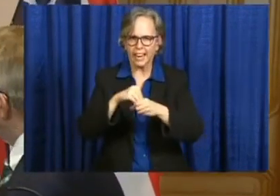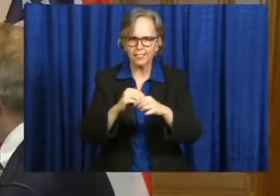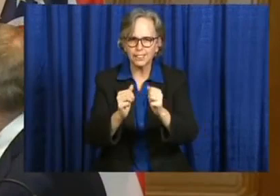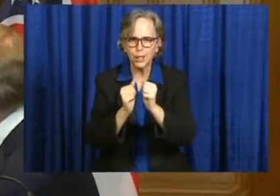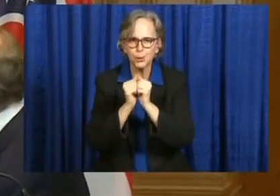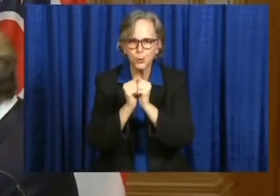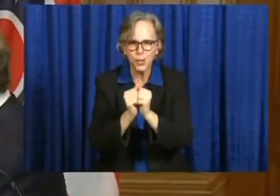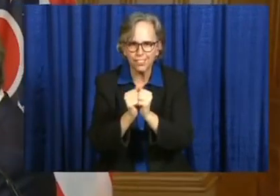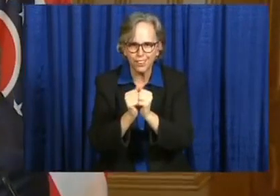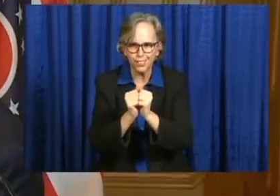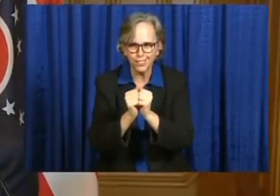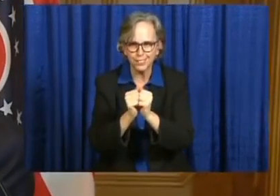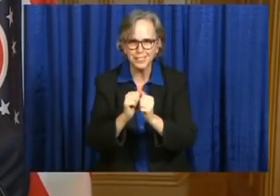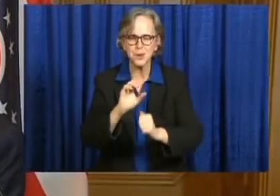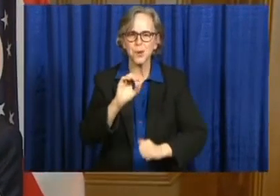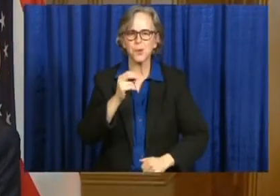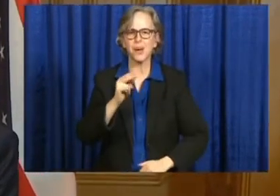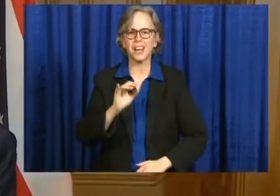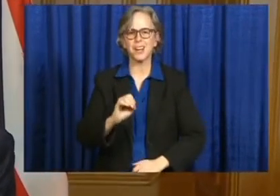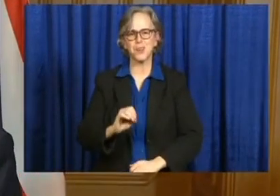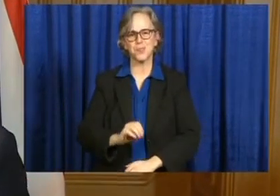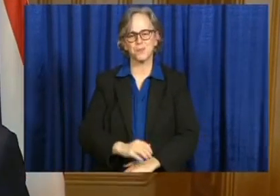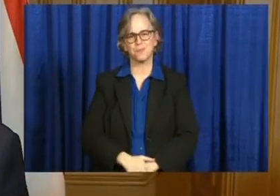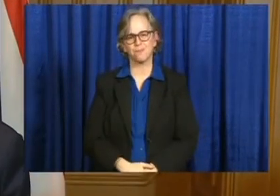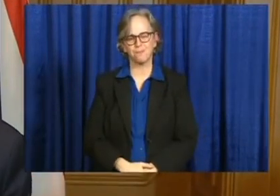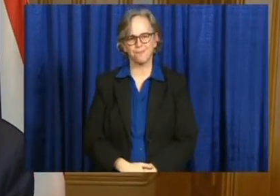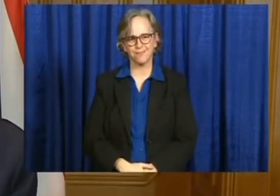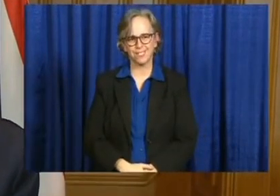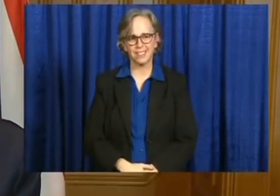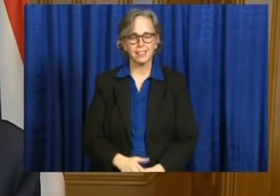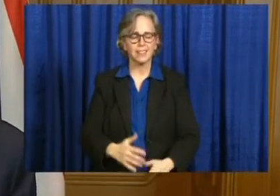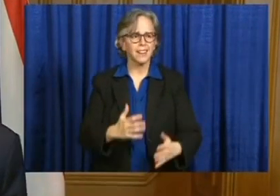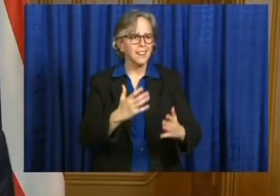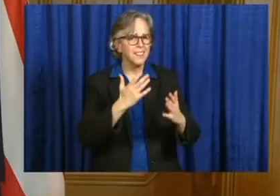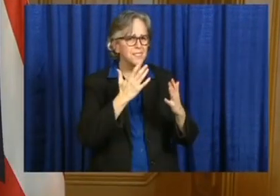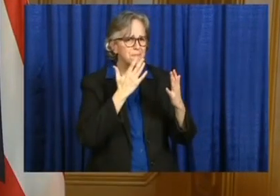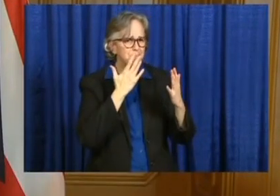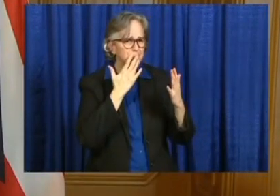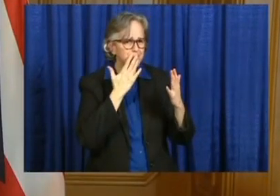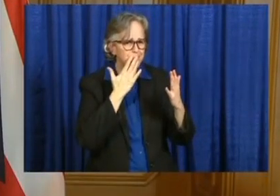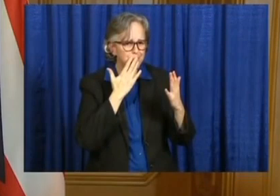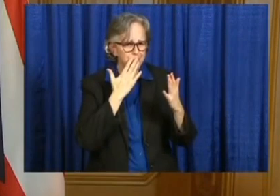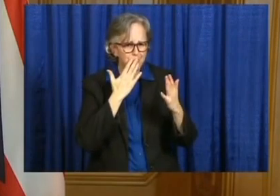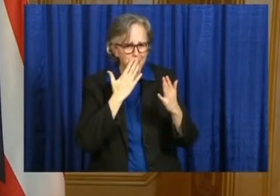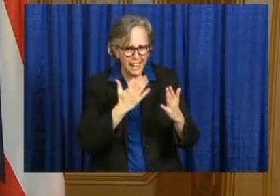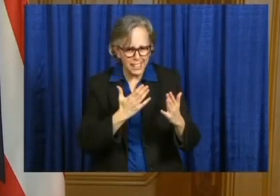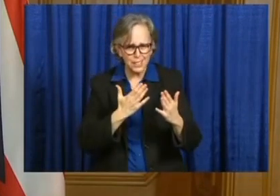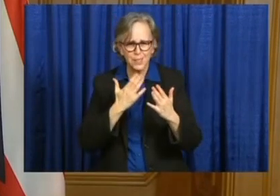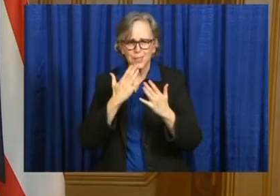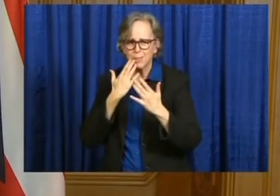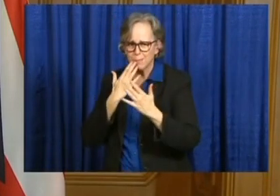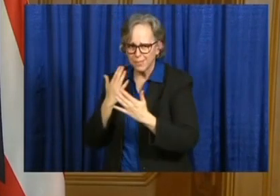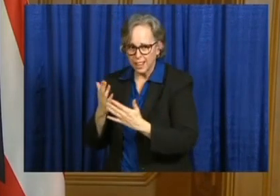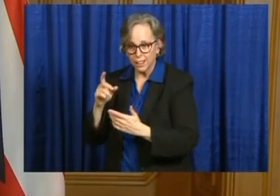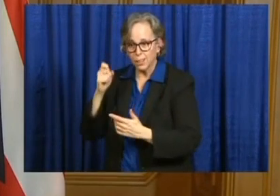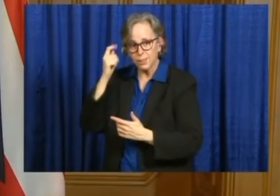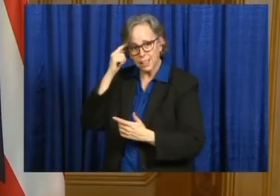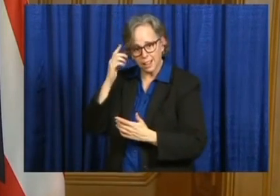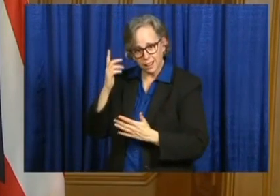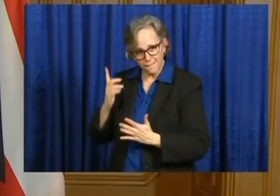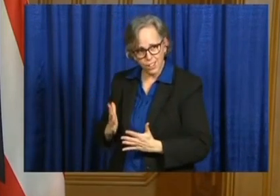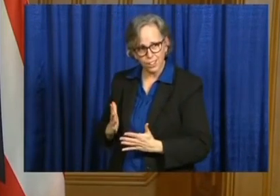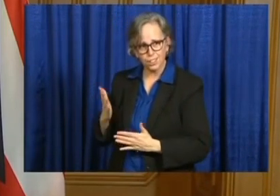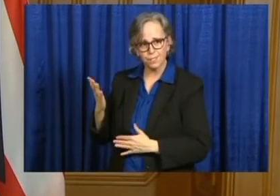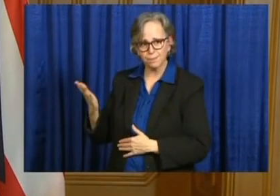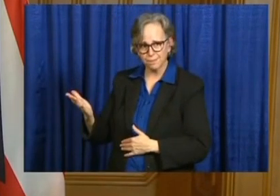Director, thank you very much. We appreciate it. Good words. Lieutenant Governor. Thank you, Governor. Lori,